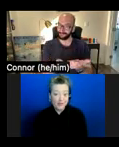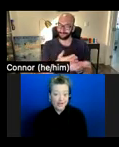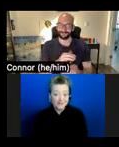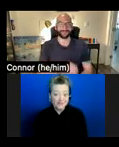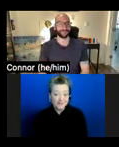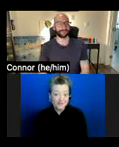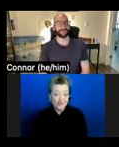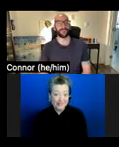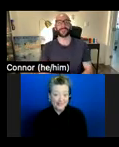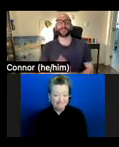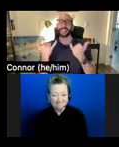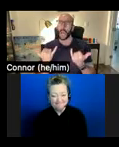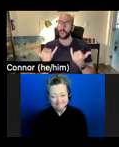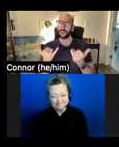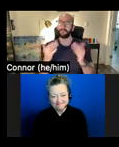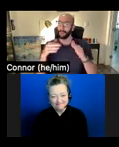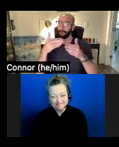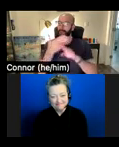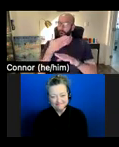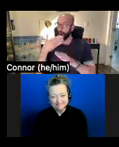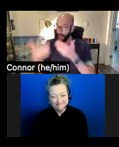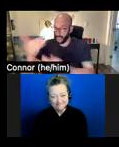And here we are. We're in.